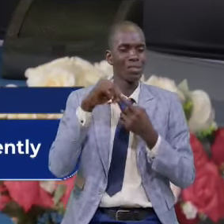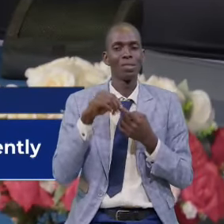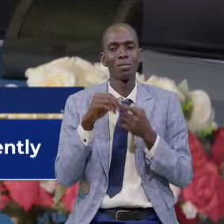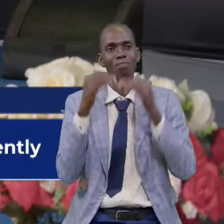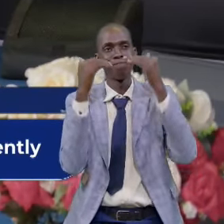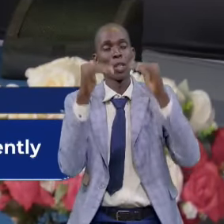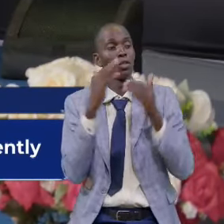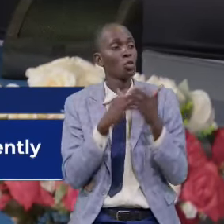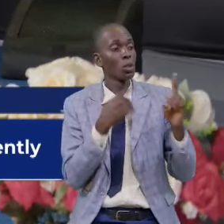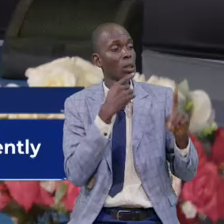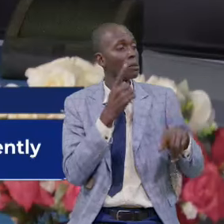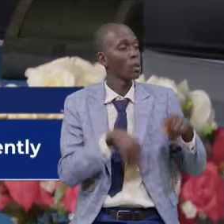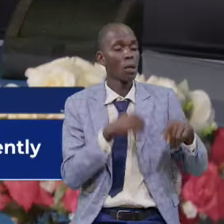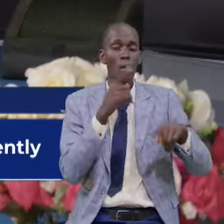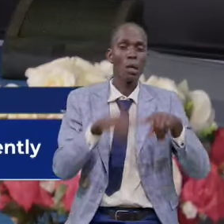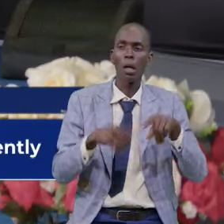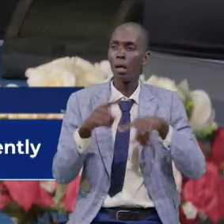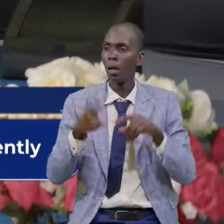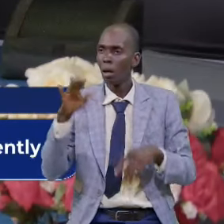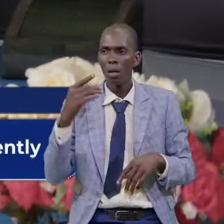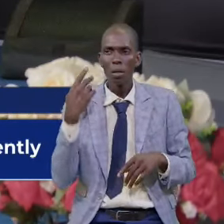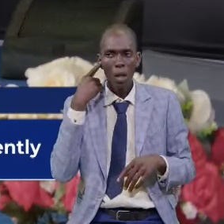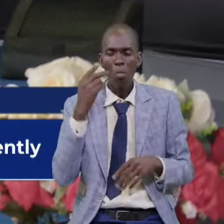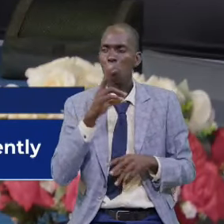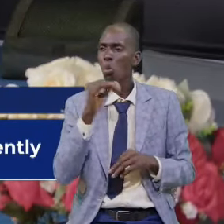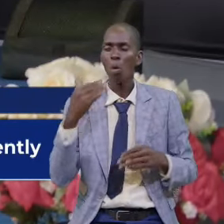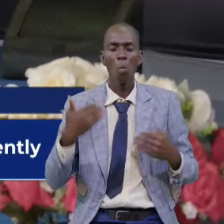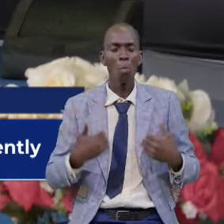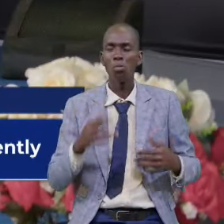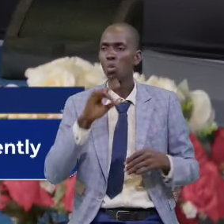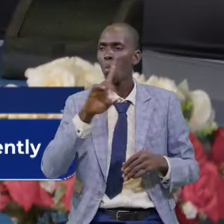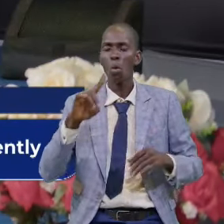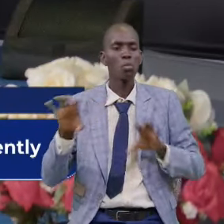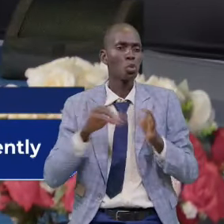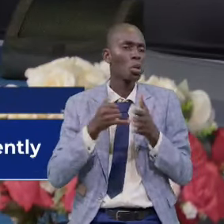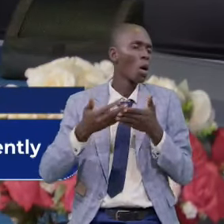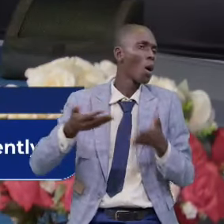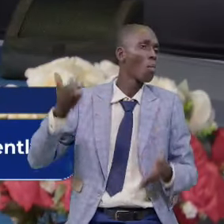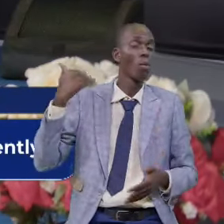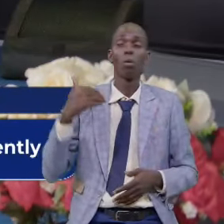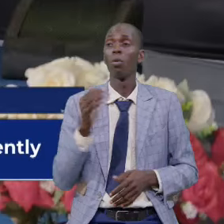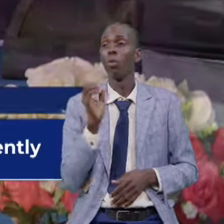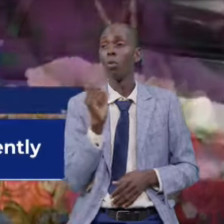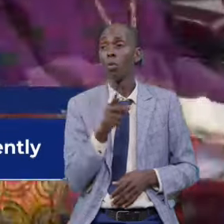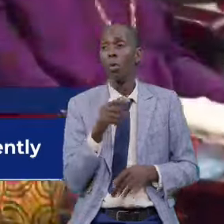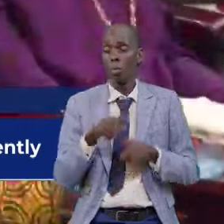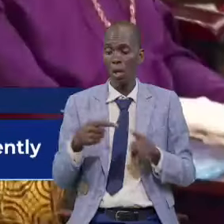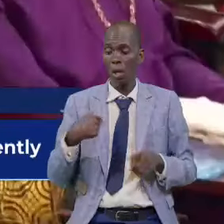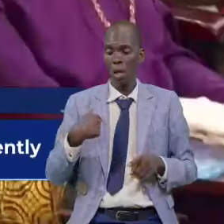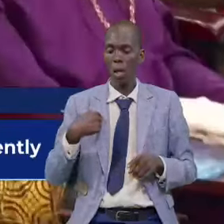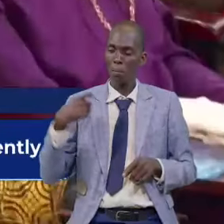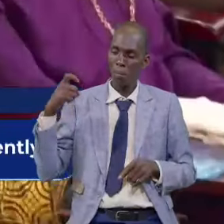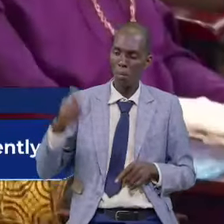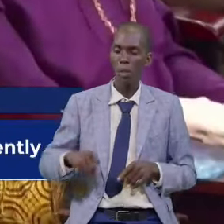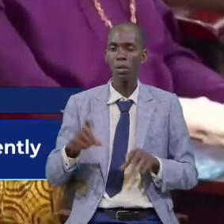done. Nobody has done that before. But when you become a model of that unique standard, and